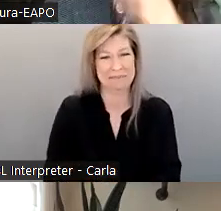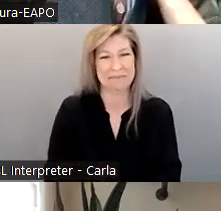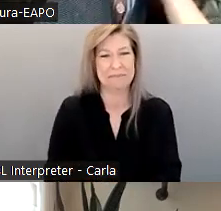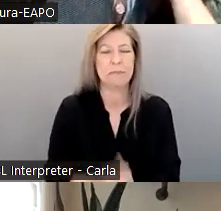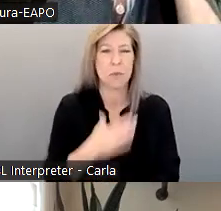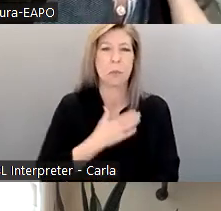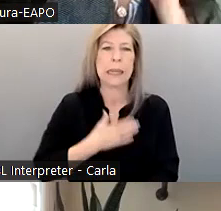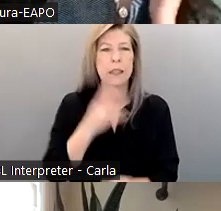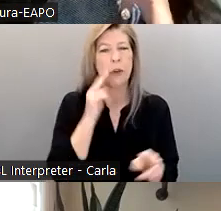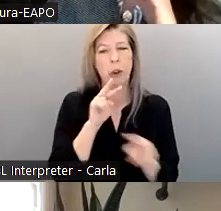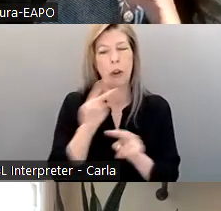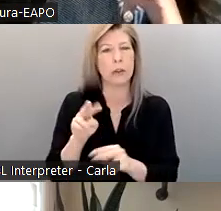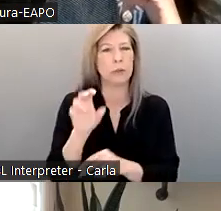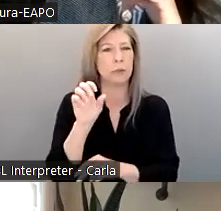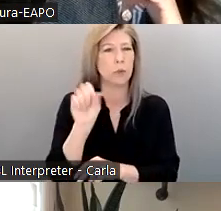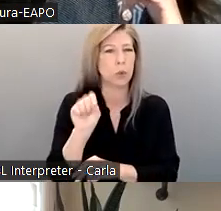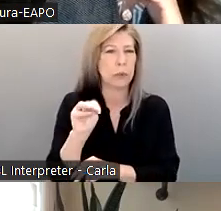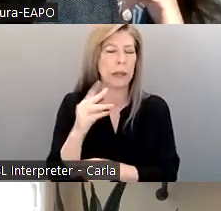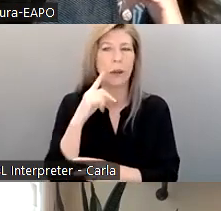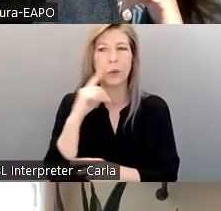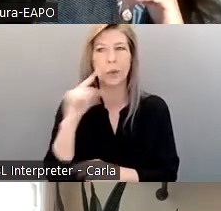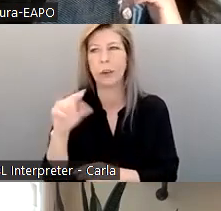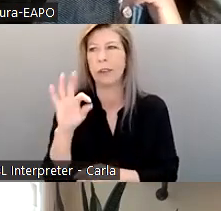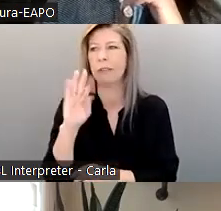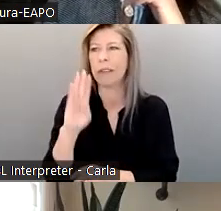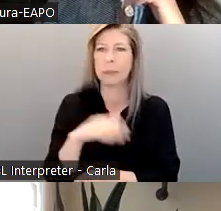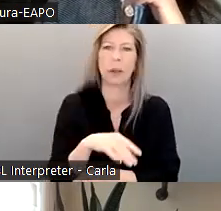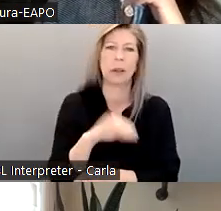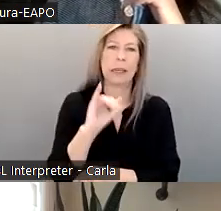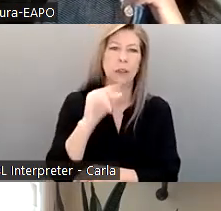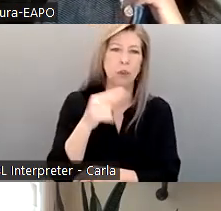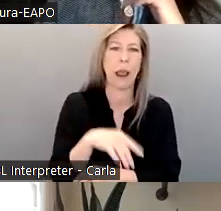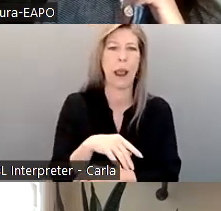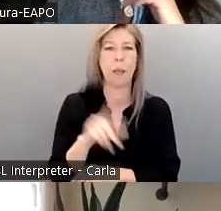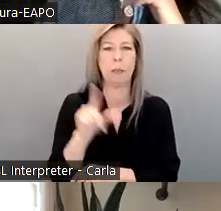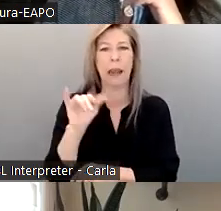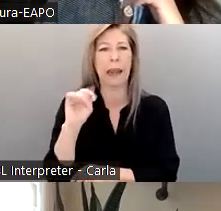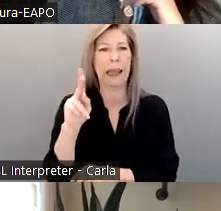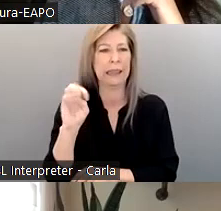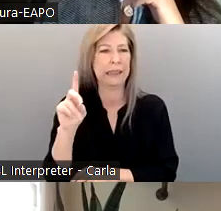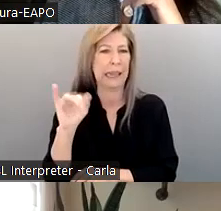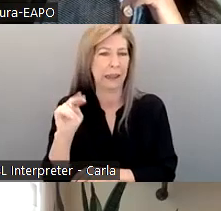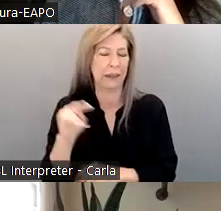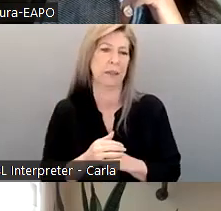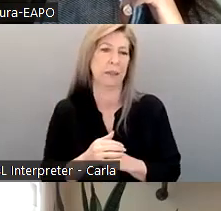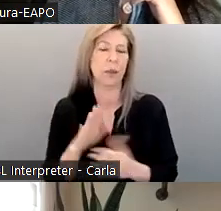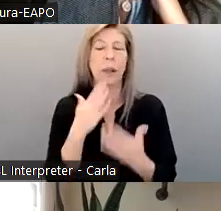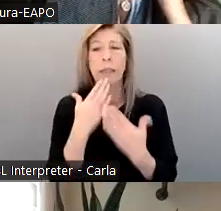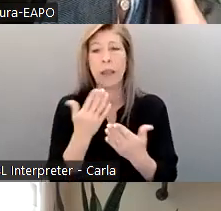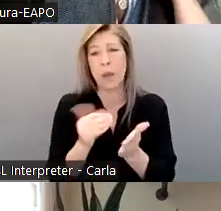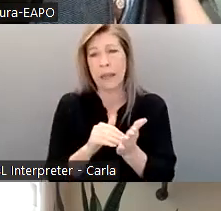media, Twitter, Facebook, Instagram, and LinkedIn. So thank you again. Thank you so much again, Karine,